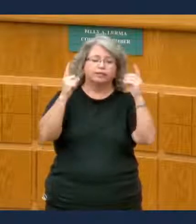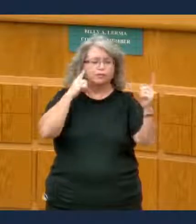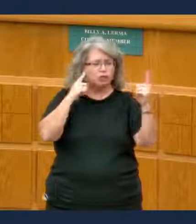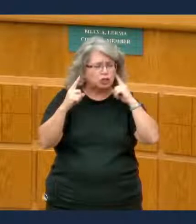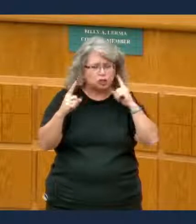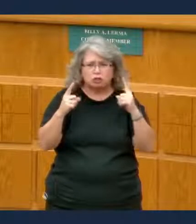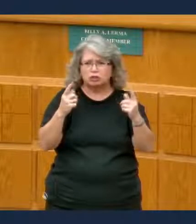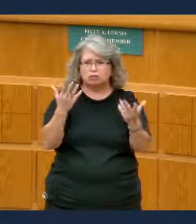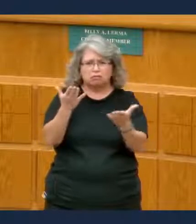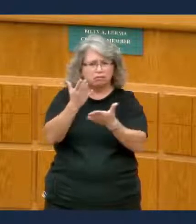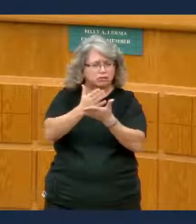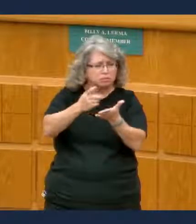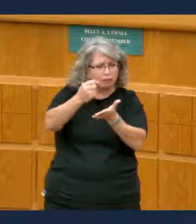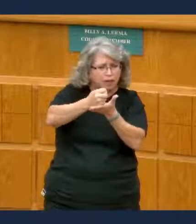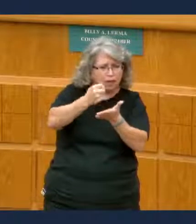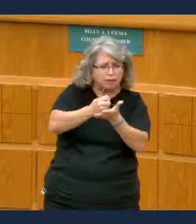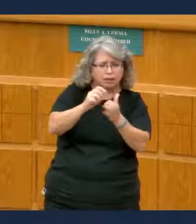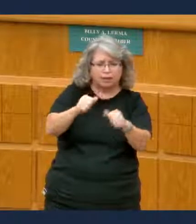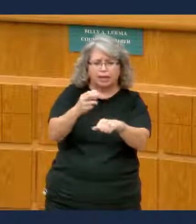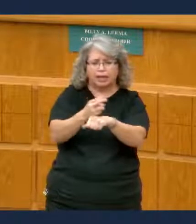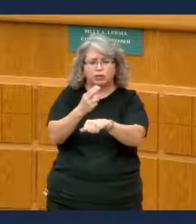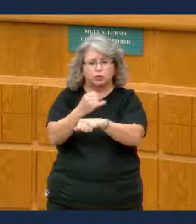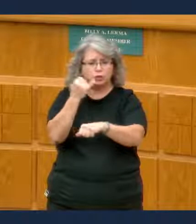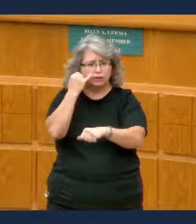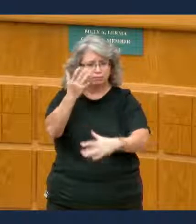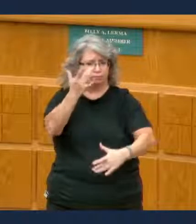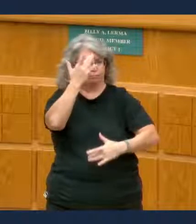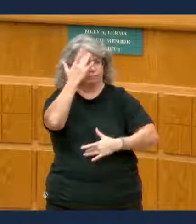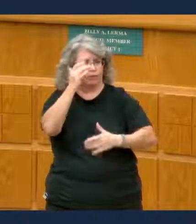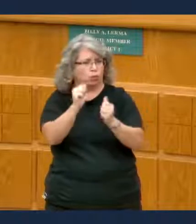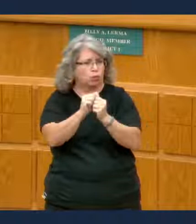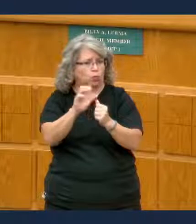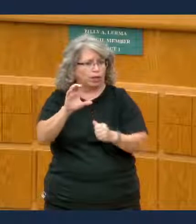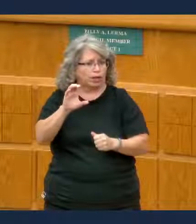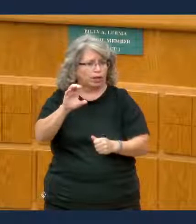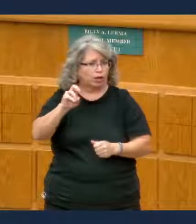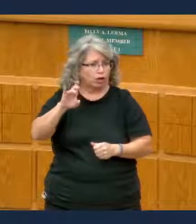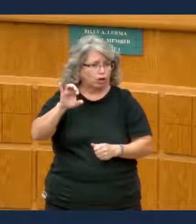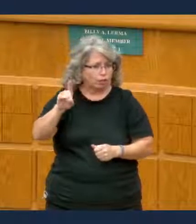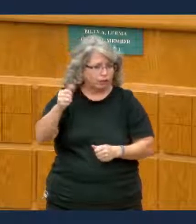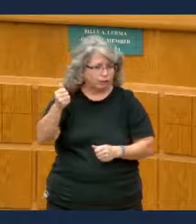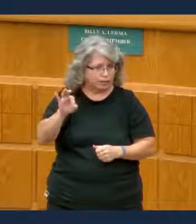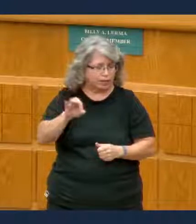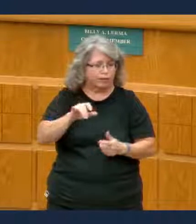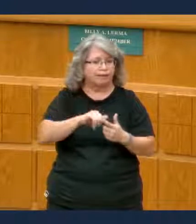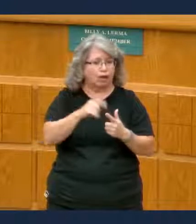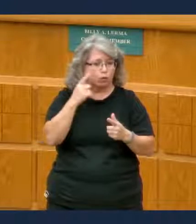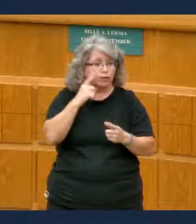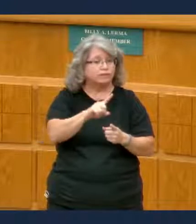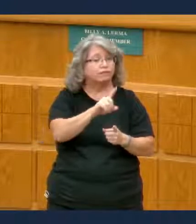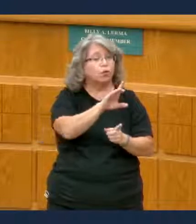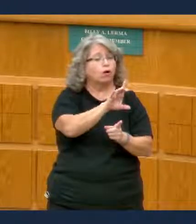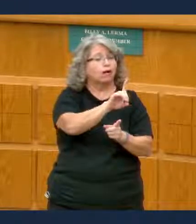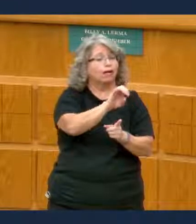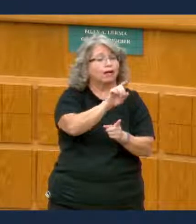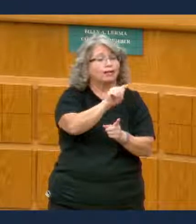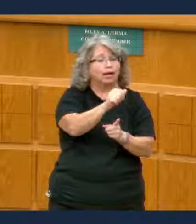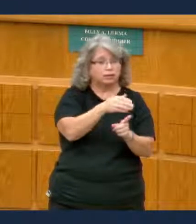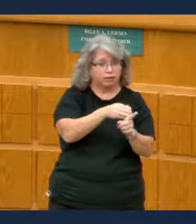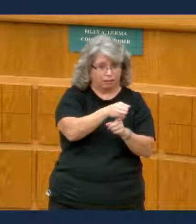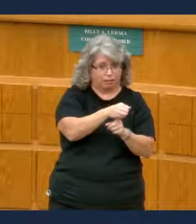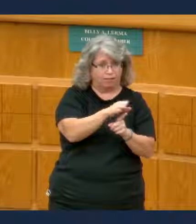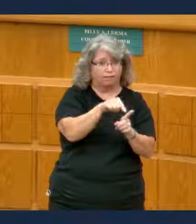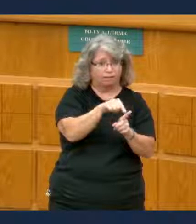can use if you get COVID-19. That was for the Delta variant. So for the Delta,